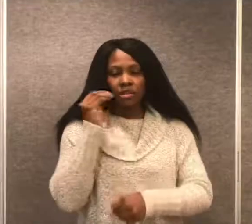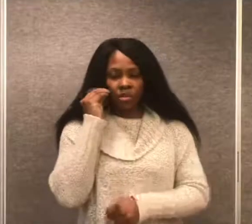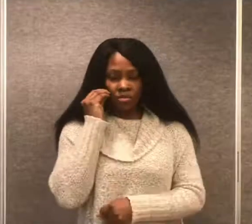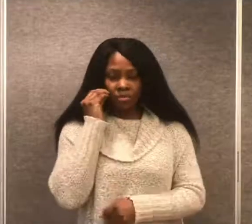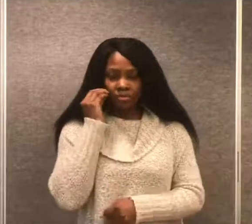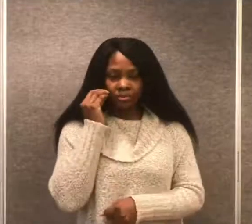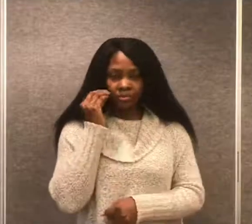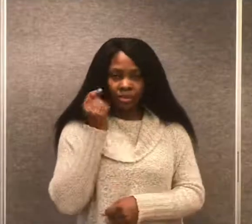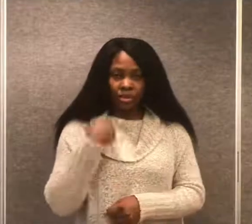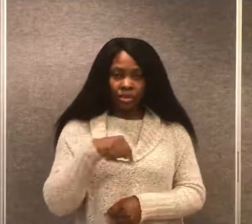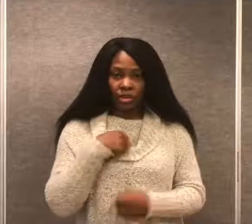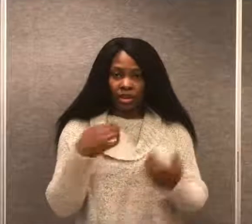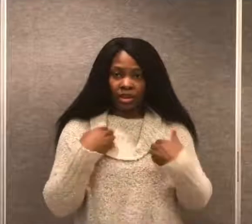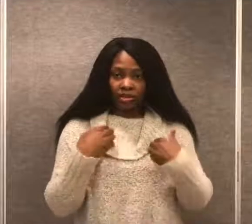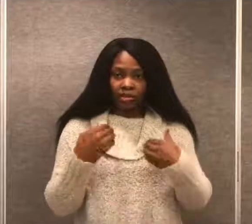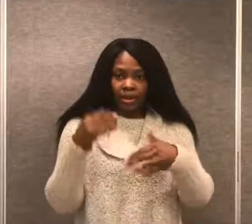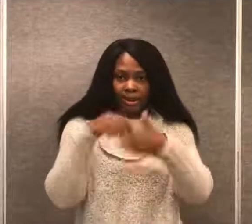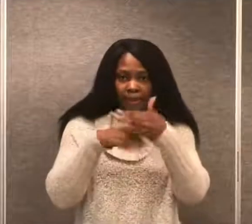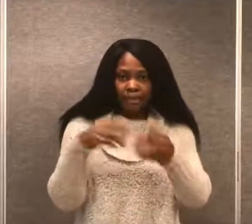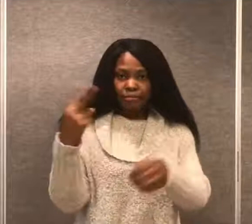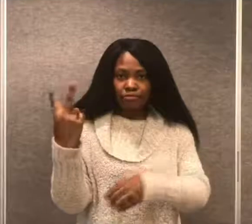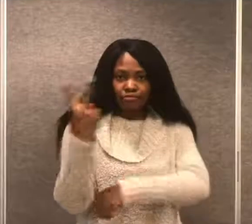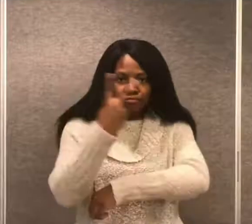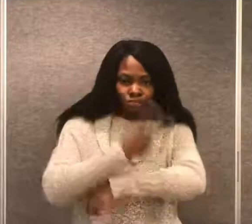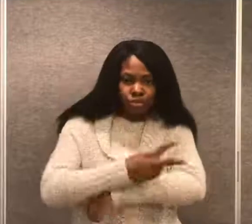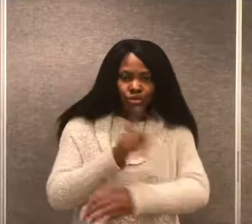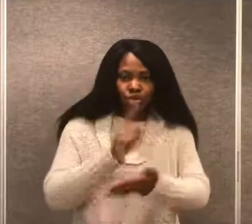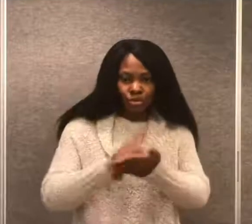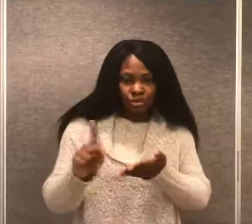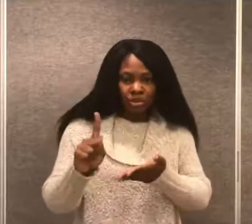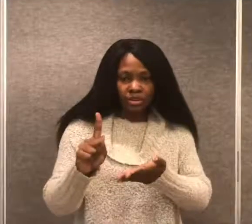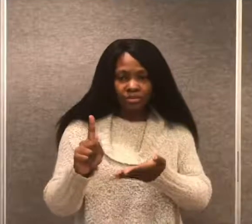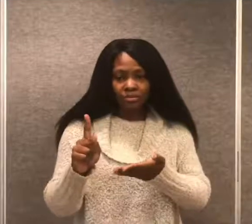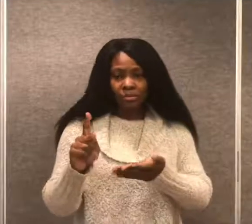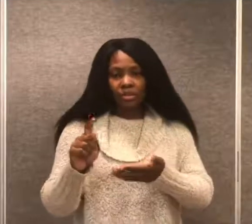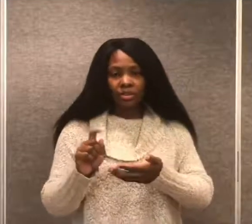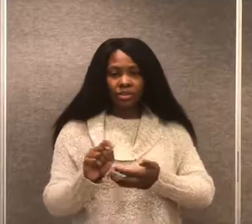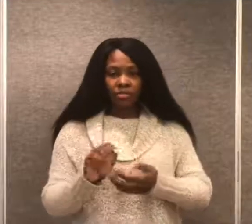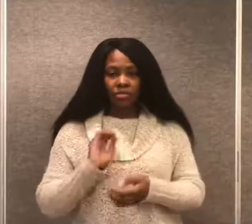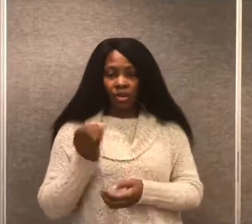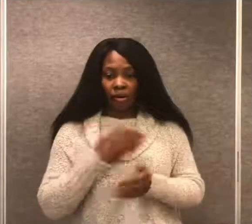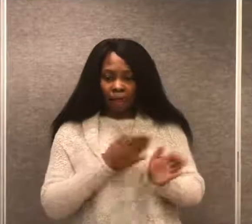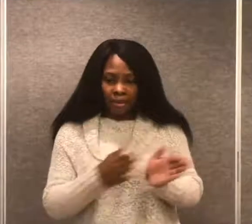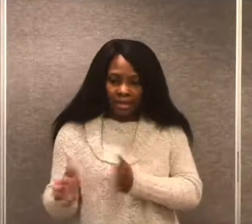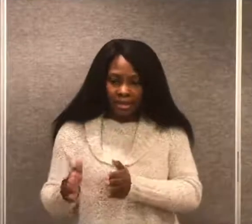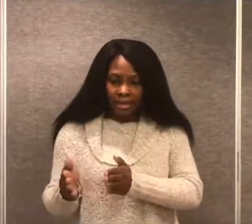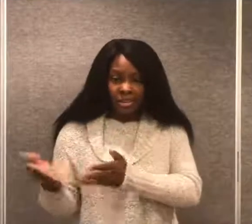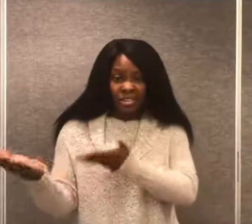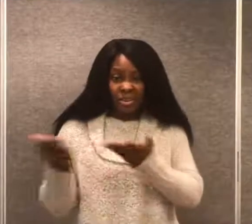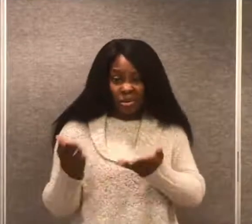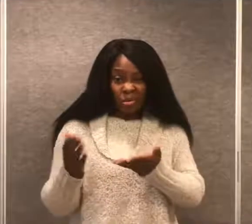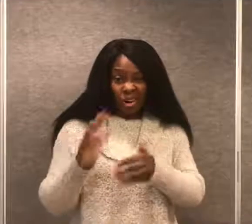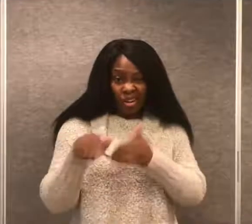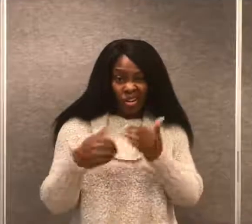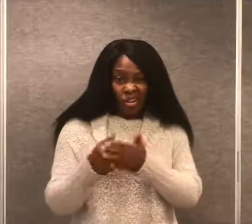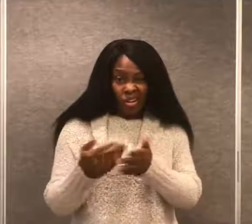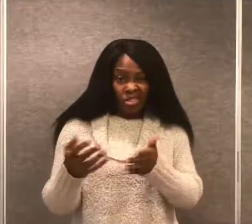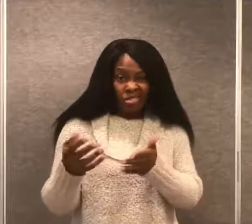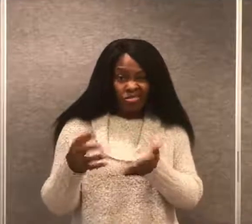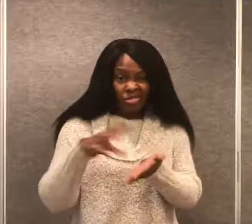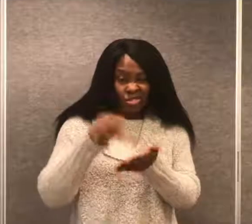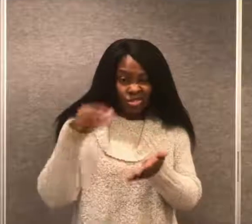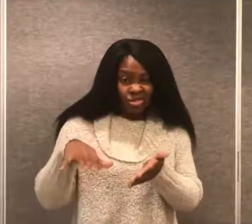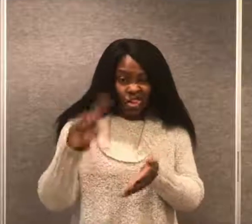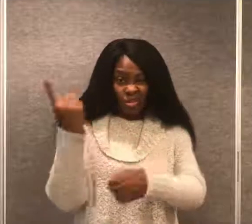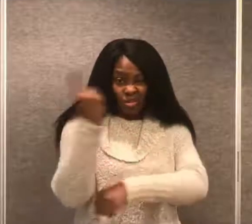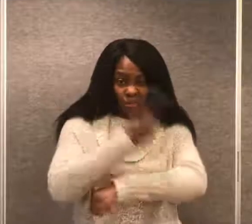did have them coming in the 2 days a week. It was our intent, if we were able to bring the rest of the students in for 1 day a week, that